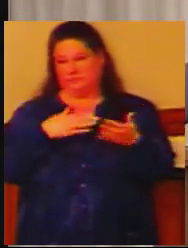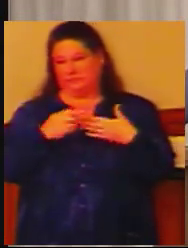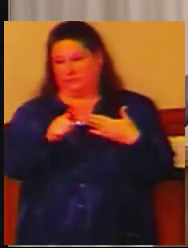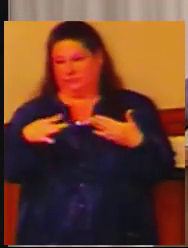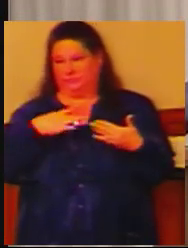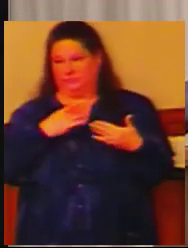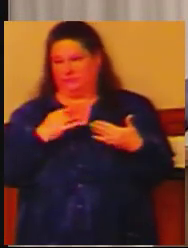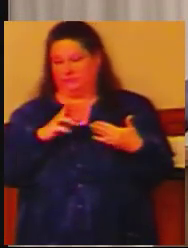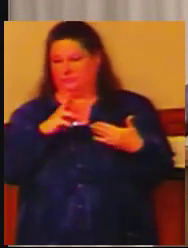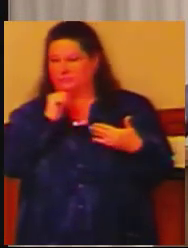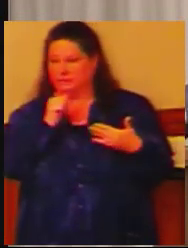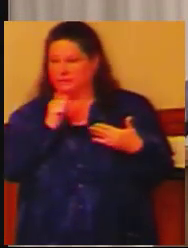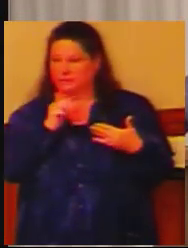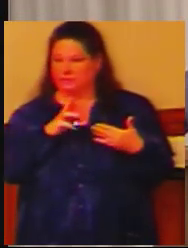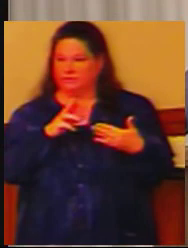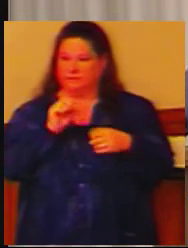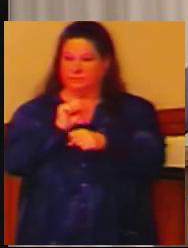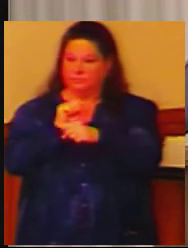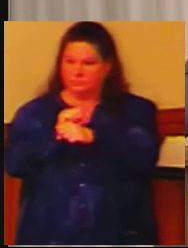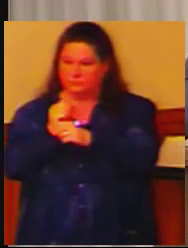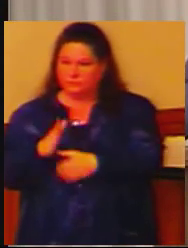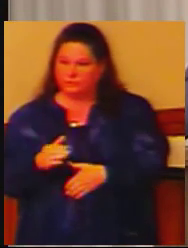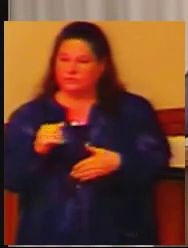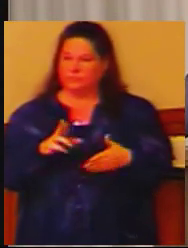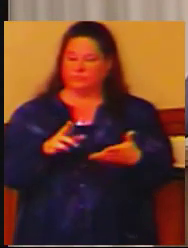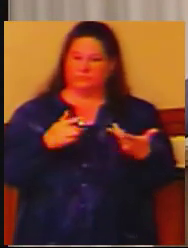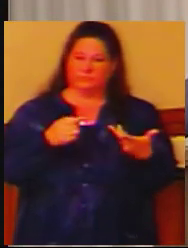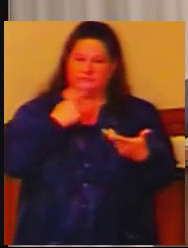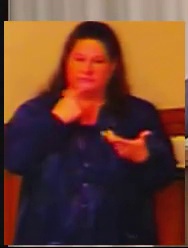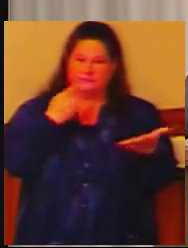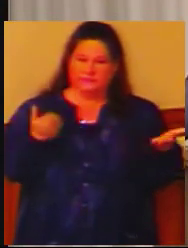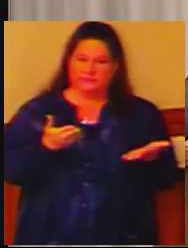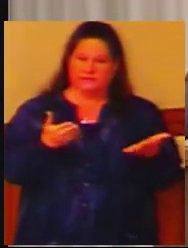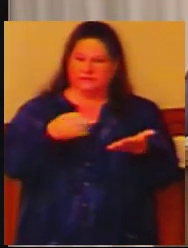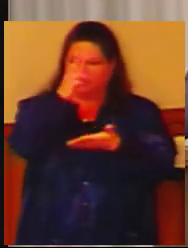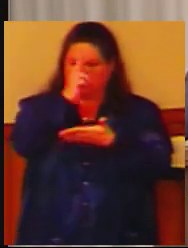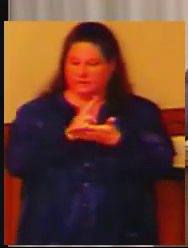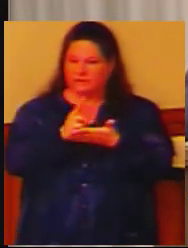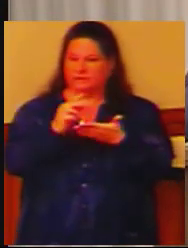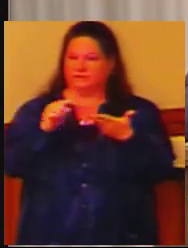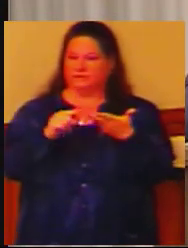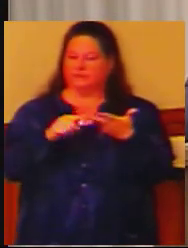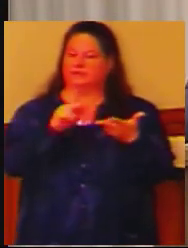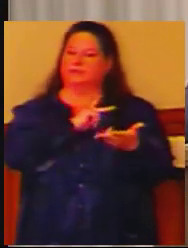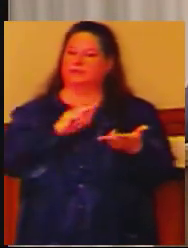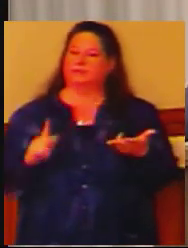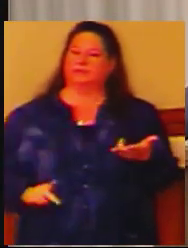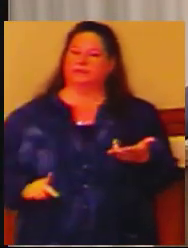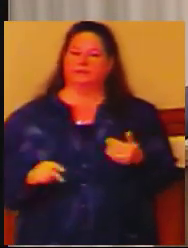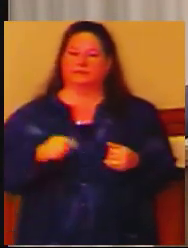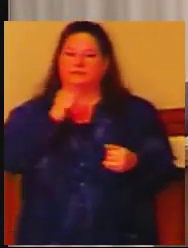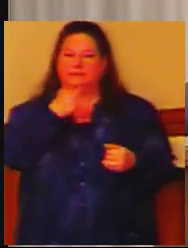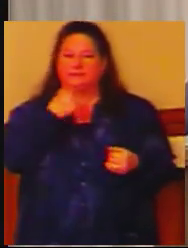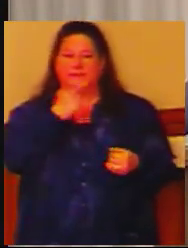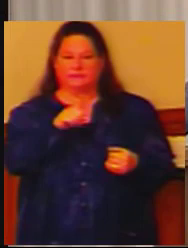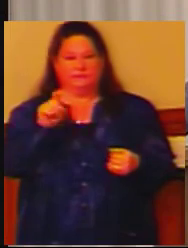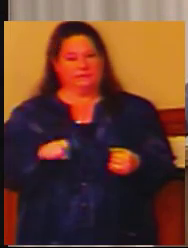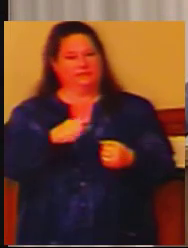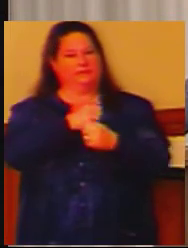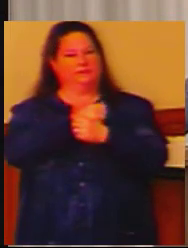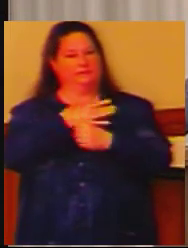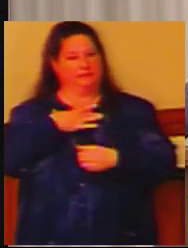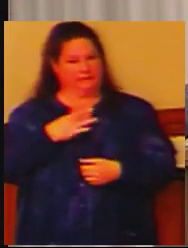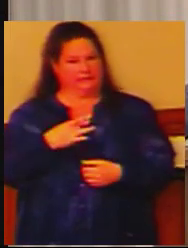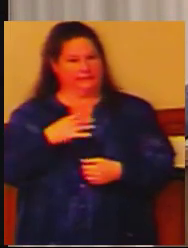they're a worker bee, or it says right here, honor the king. So and it doesn't say you have to like the king. So